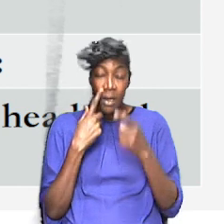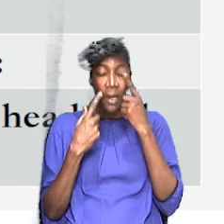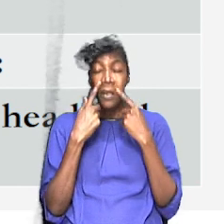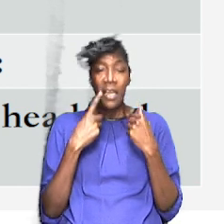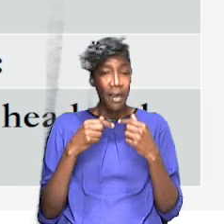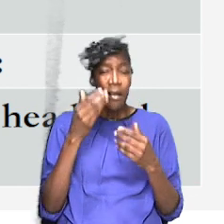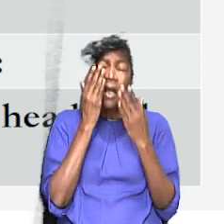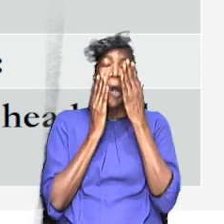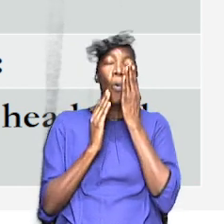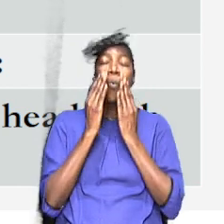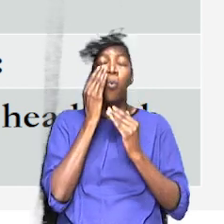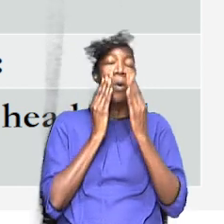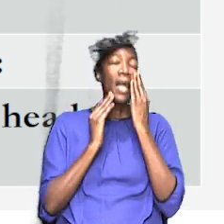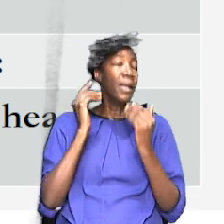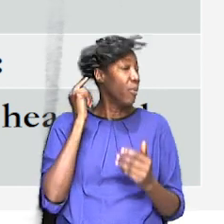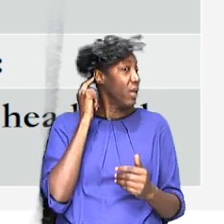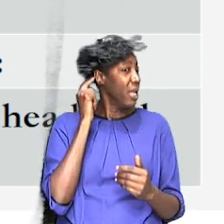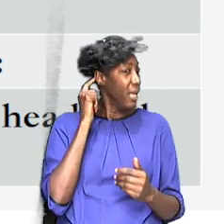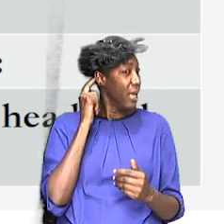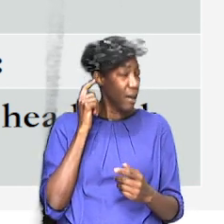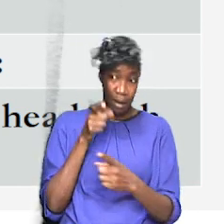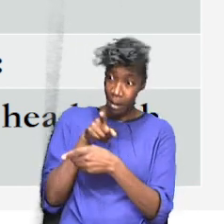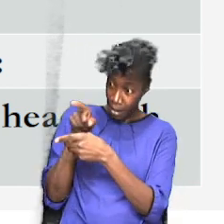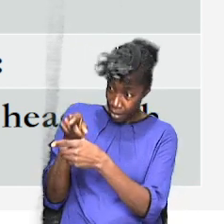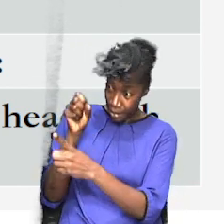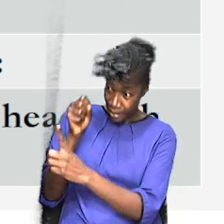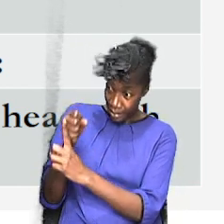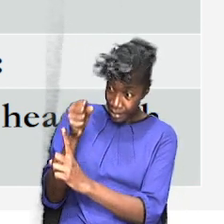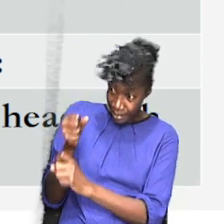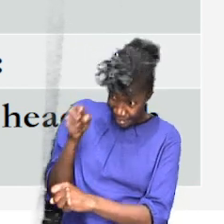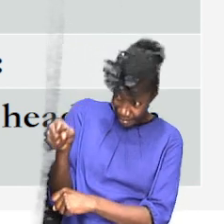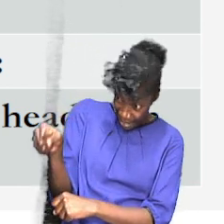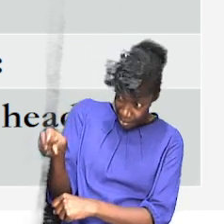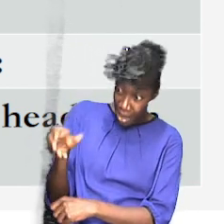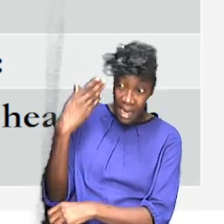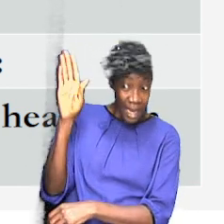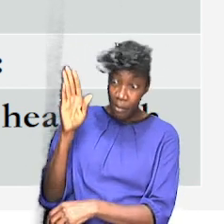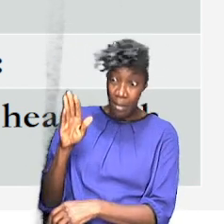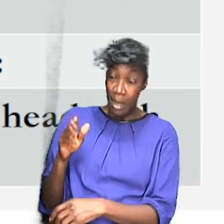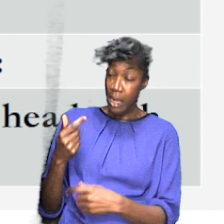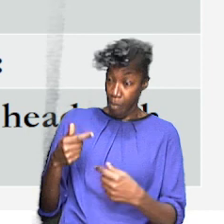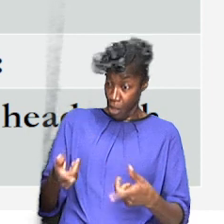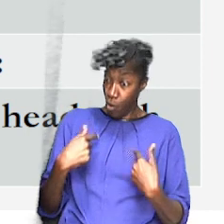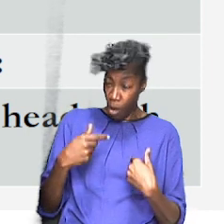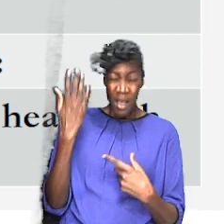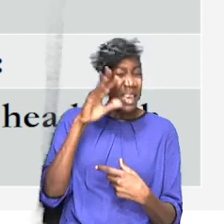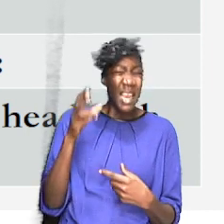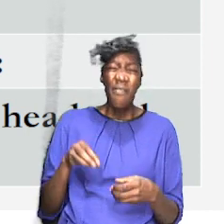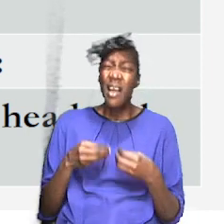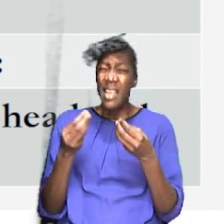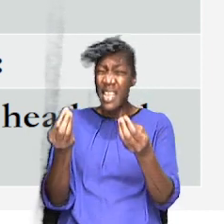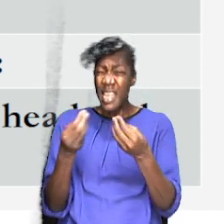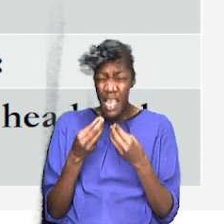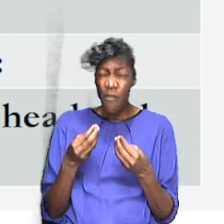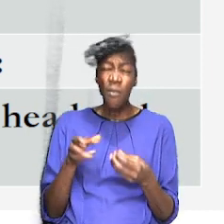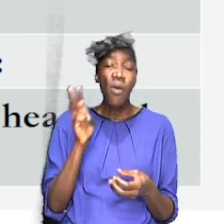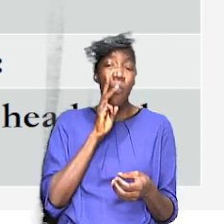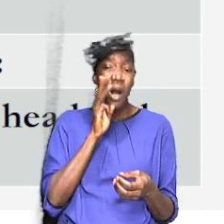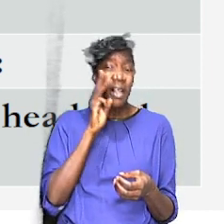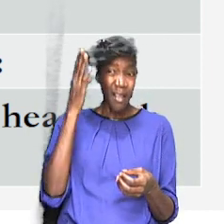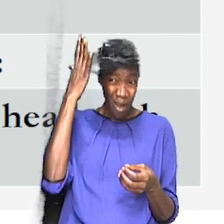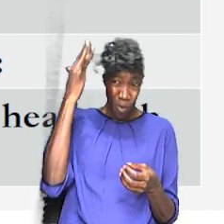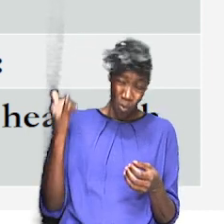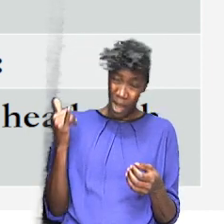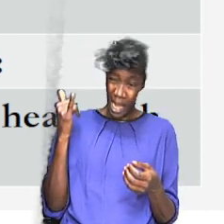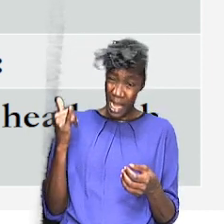And he said, Simon, for me come, you don't even give me the water for my feet. And you might wonder why he said that. In those days, it is